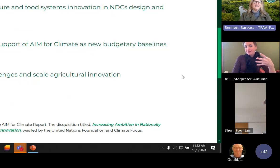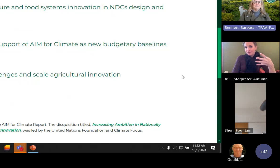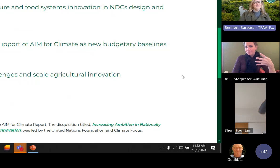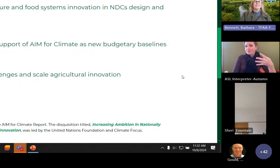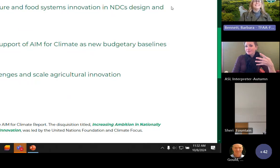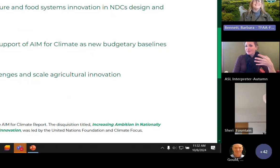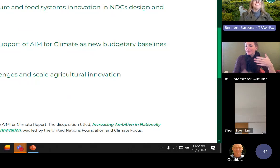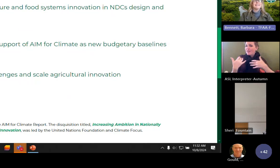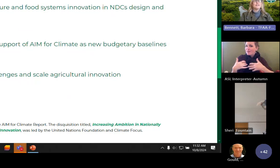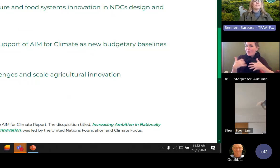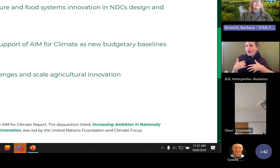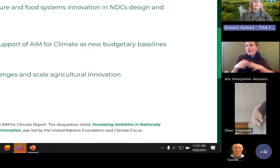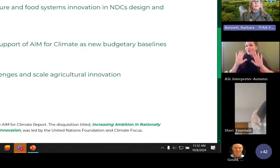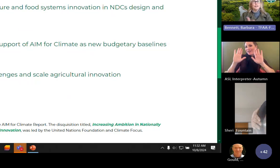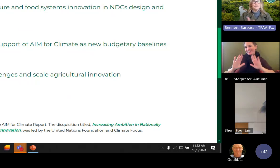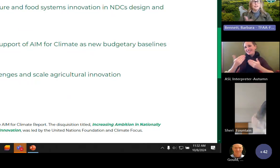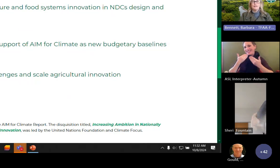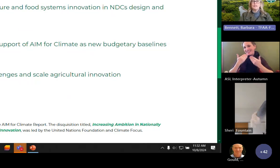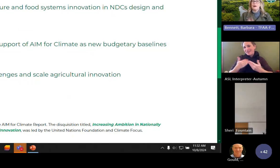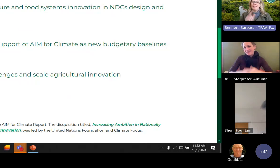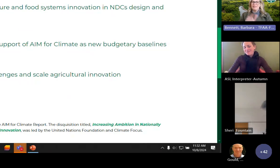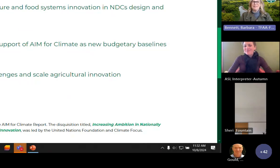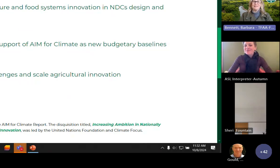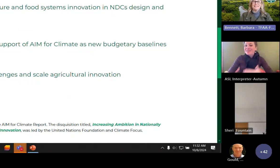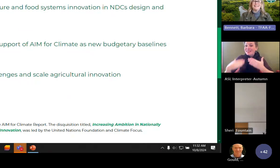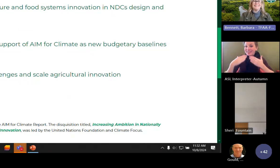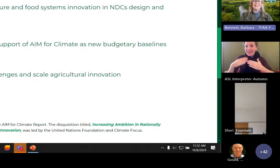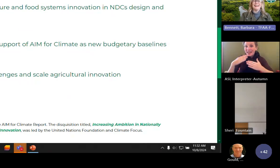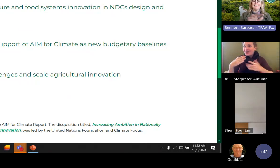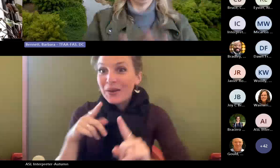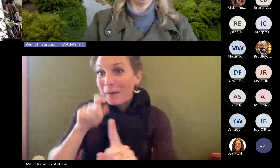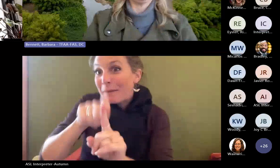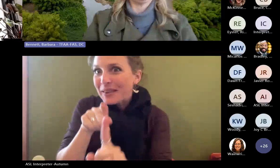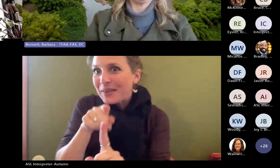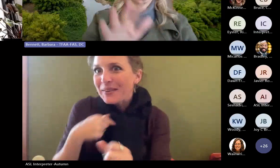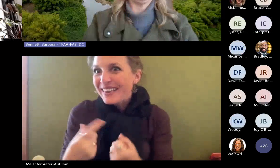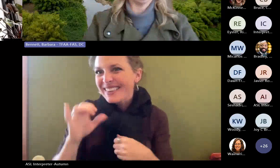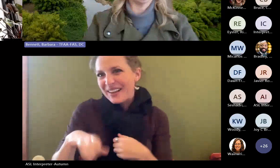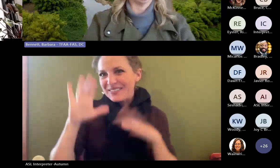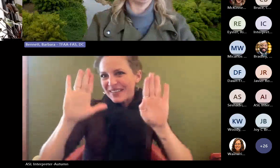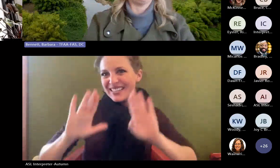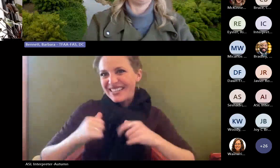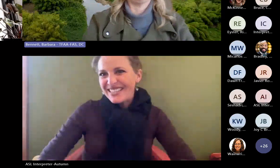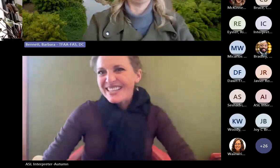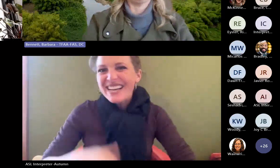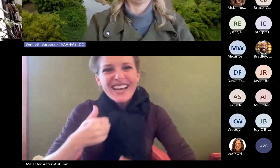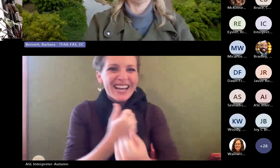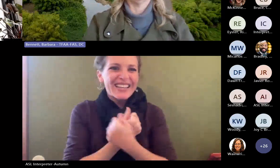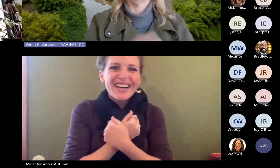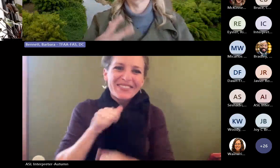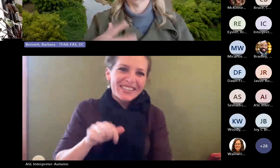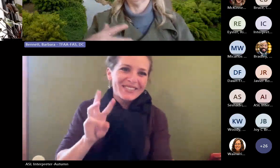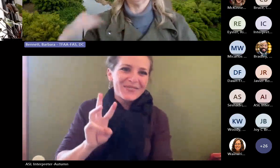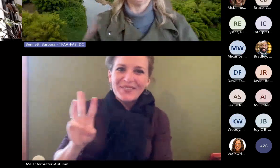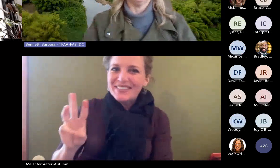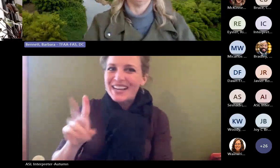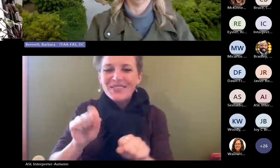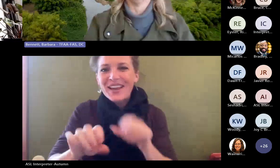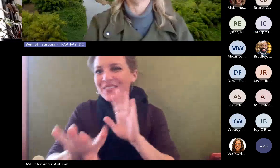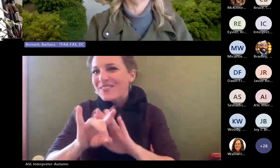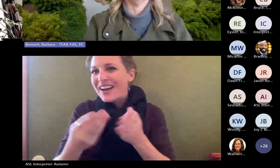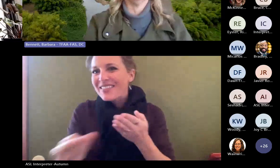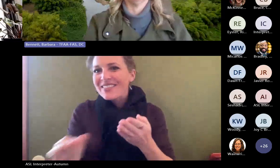Fantastic. Thank you. Thanks for allowing yourself to be put on the spot. That was fantastic. I love this website. I love how you can find things and it leads you